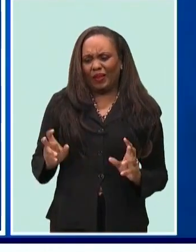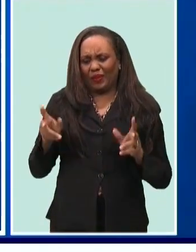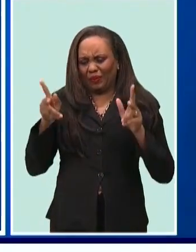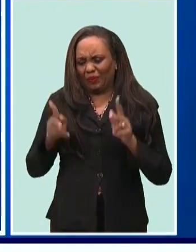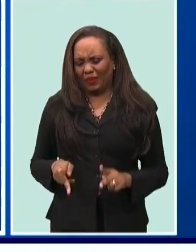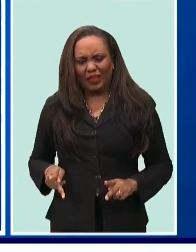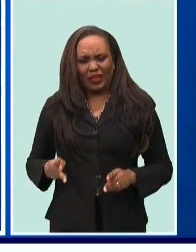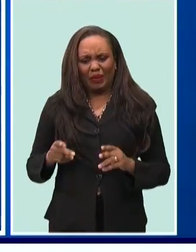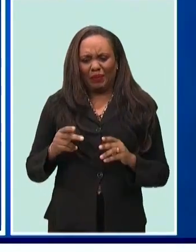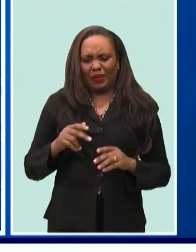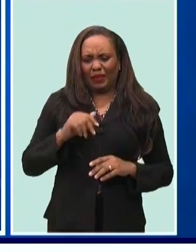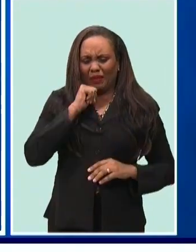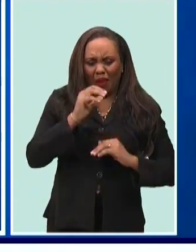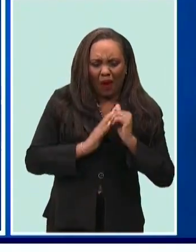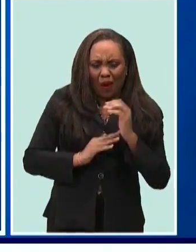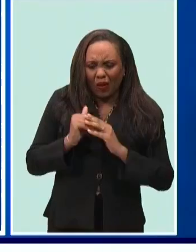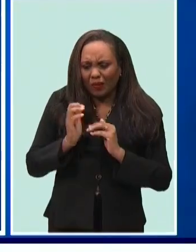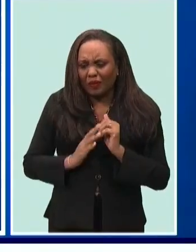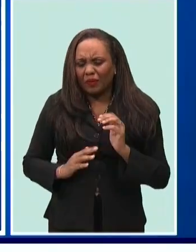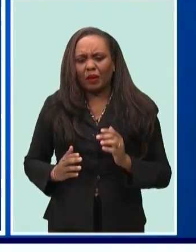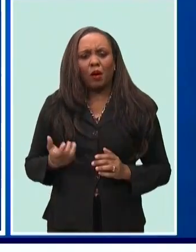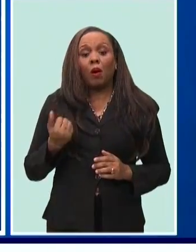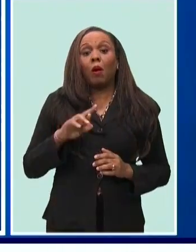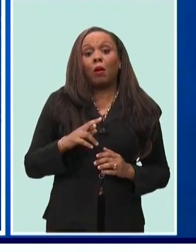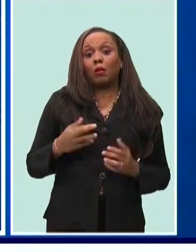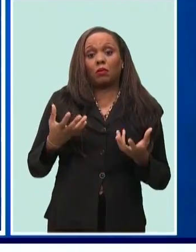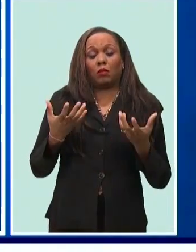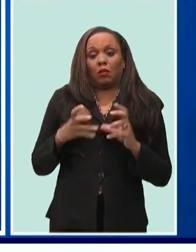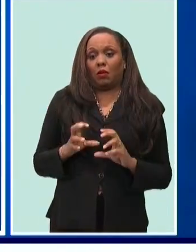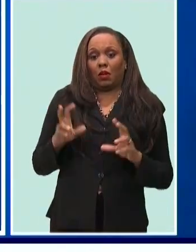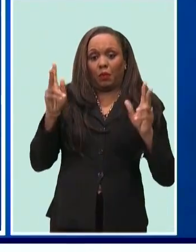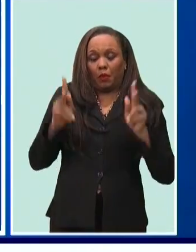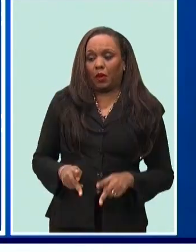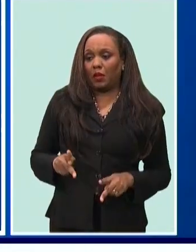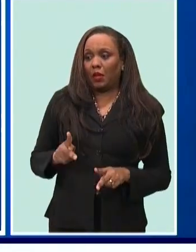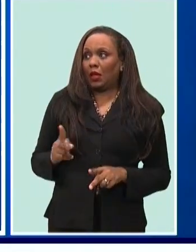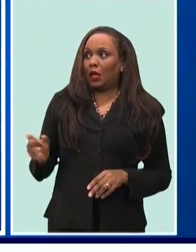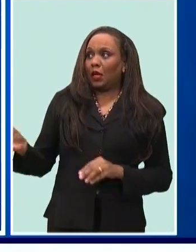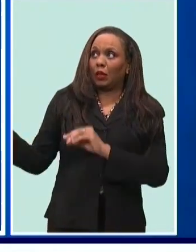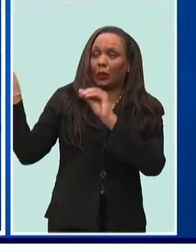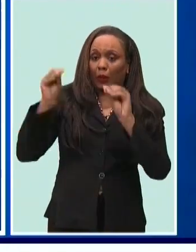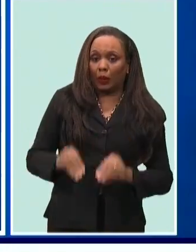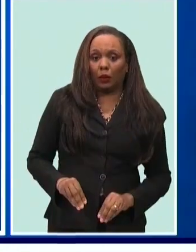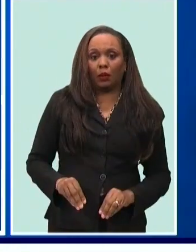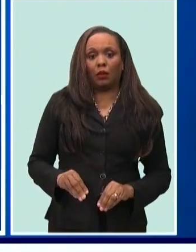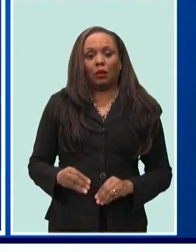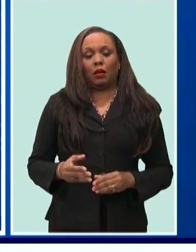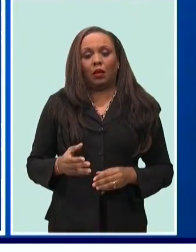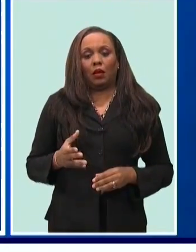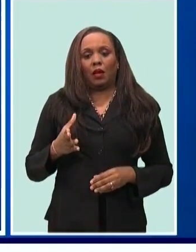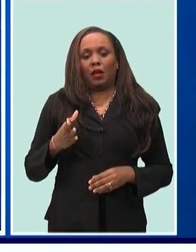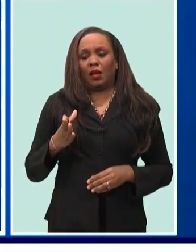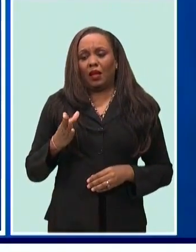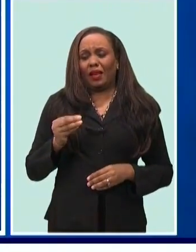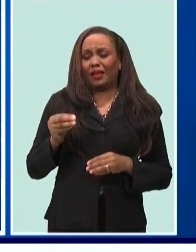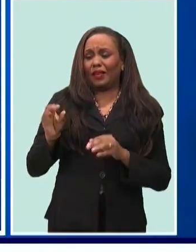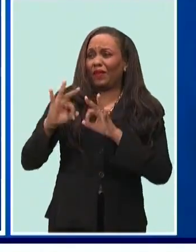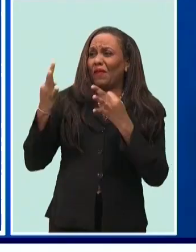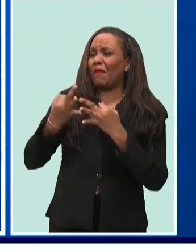be separated from his or her spouse, his or her dependent children, his or